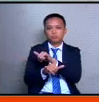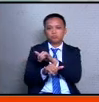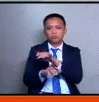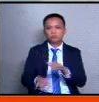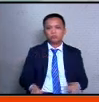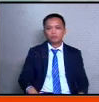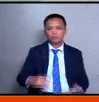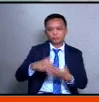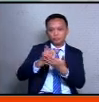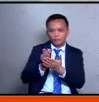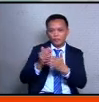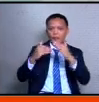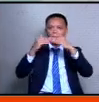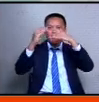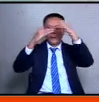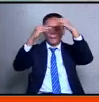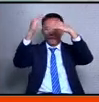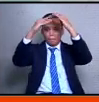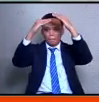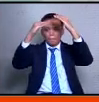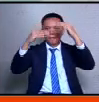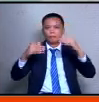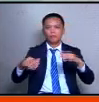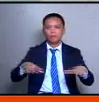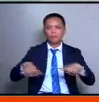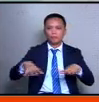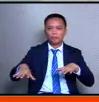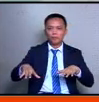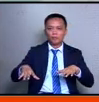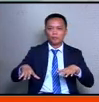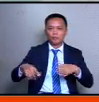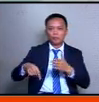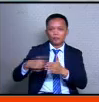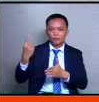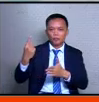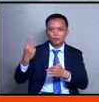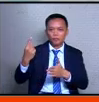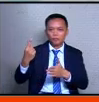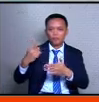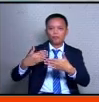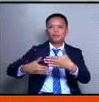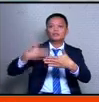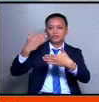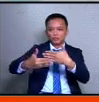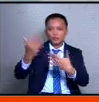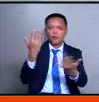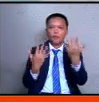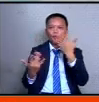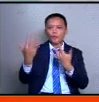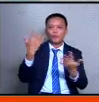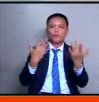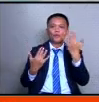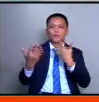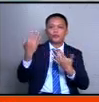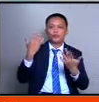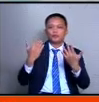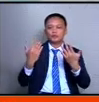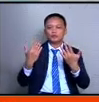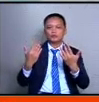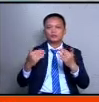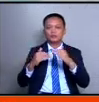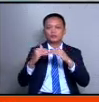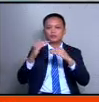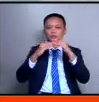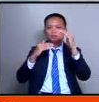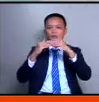some buildings after a big earthquake, minsan susunod na yung fire. And then hindi na dapat yung buildings, pati yung